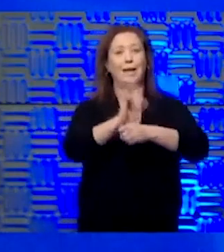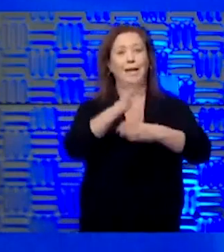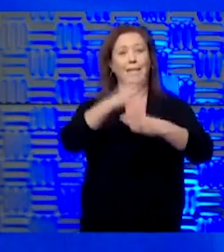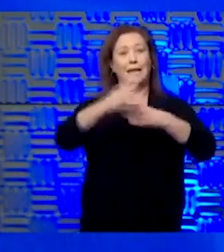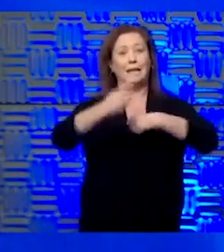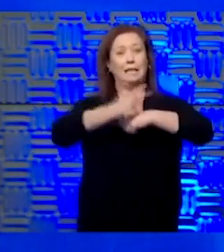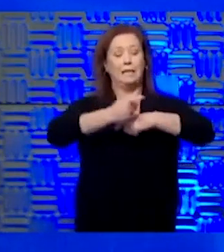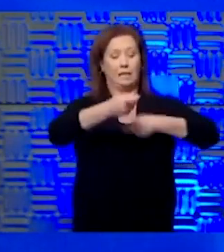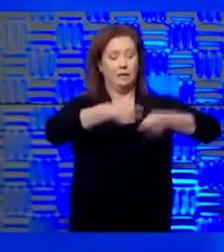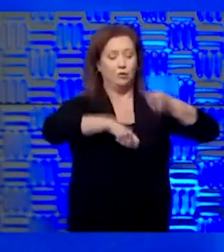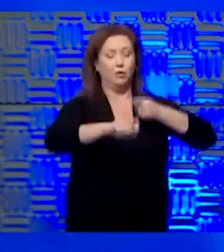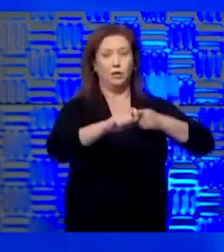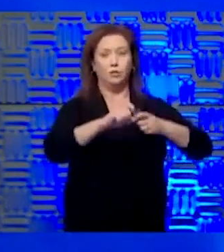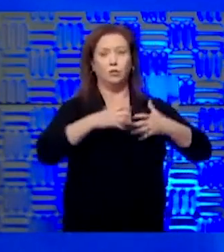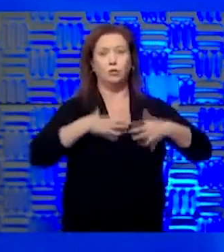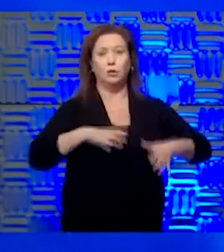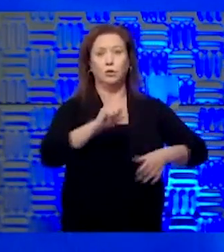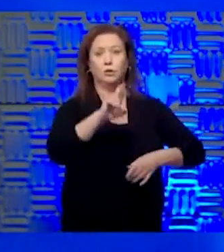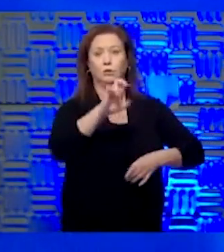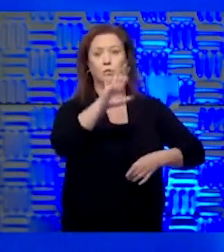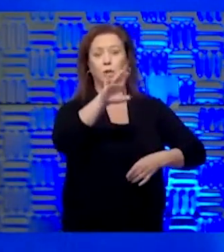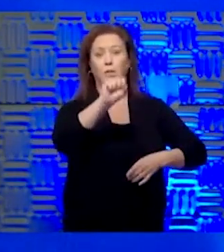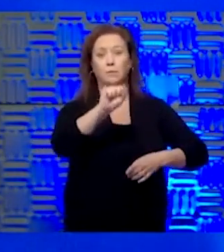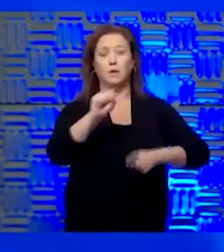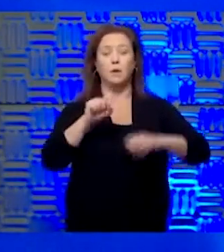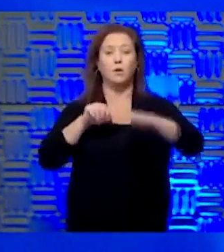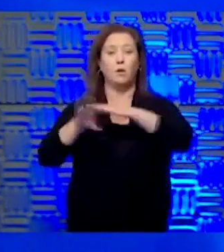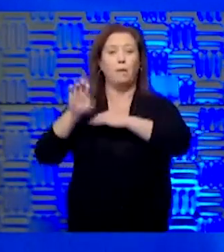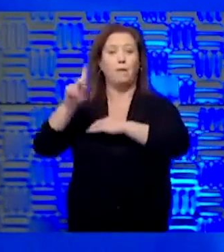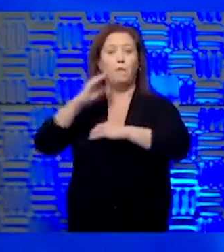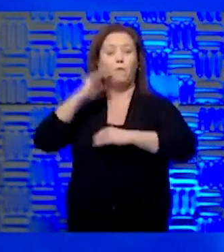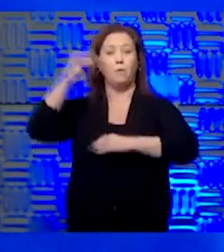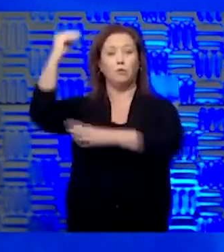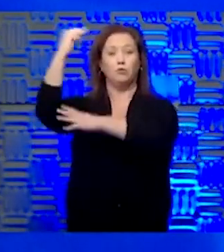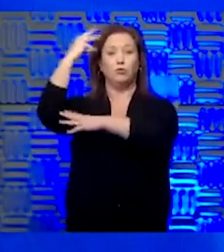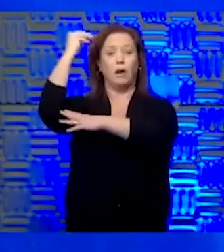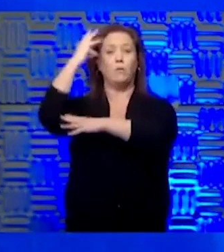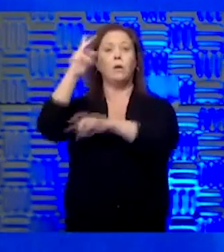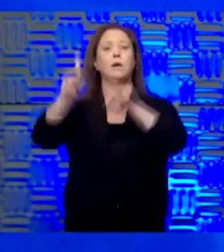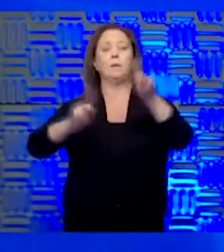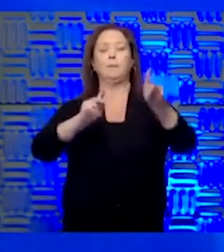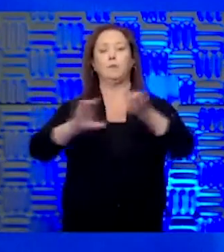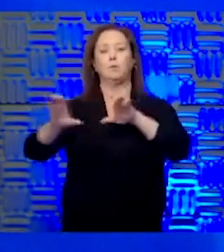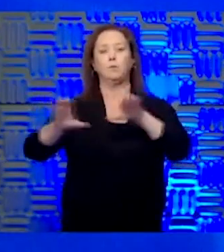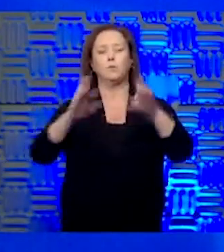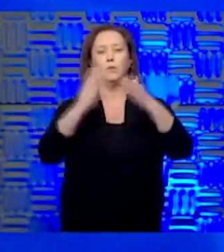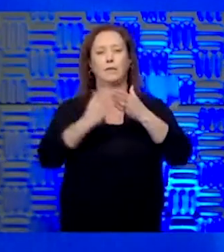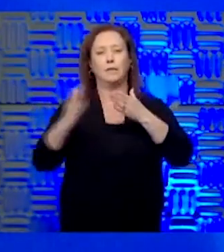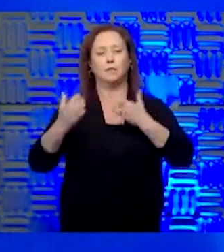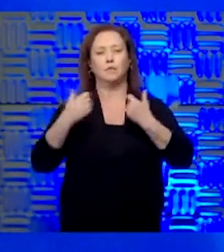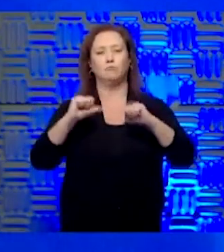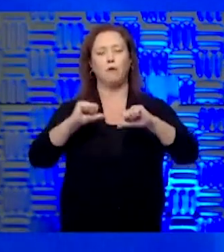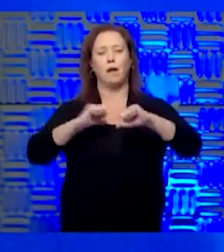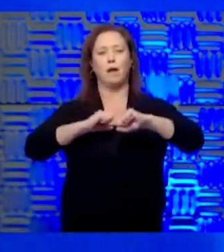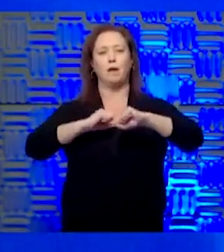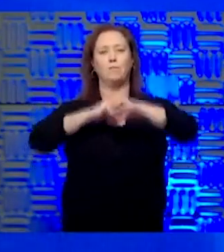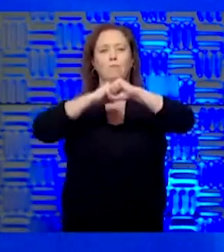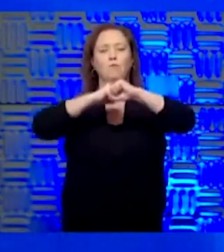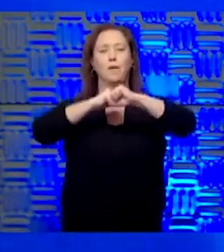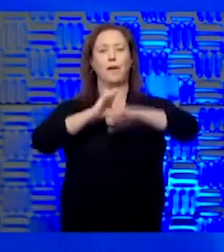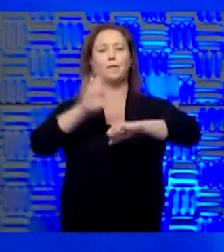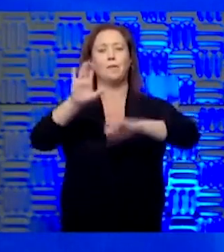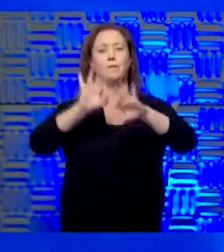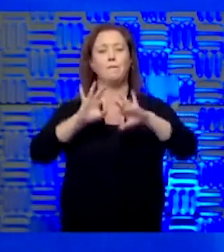day, they change out of their scrubs and put back on their clothes, go home, shower, and then maybe go in the family. People are doing a lot of things in order to try and keep other folks in their